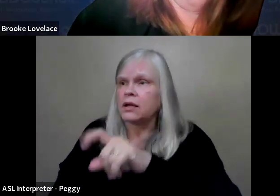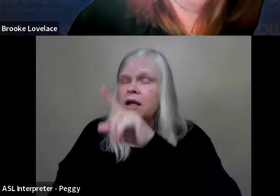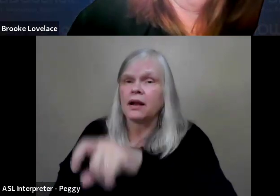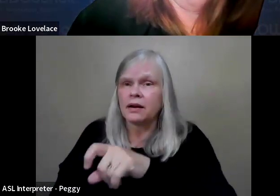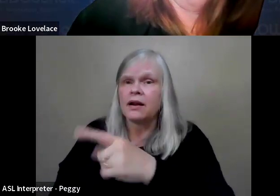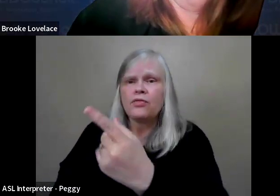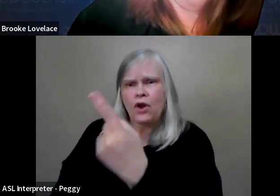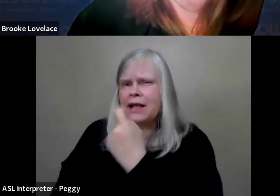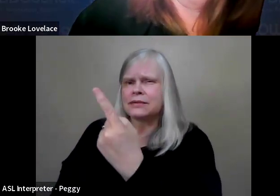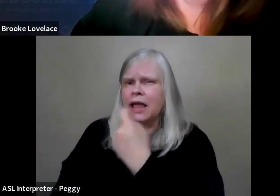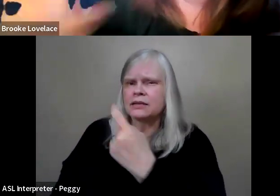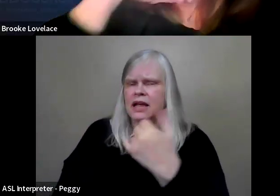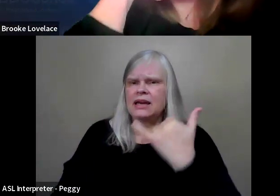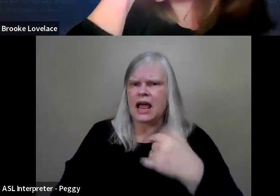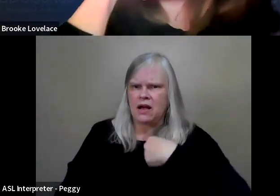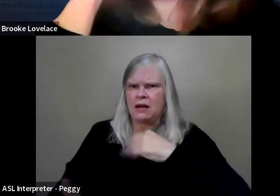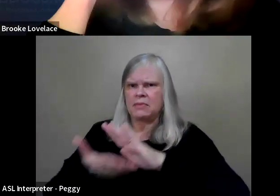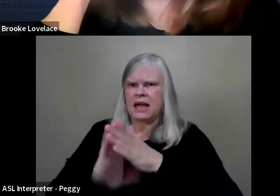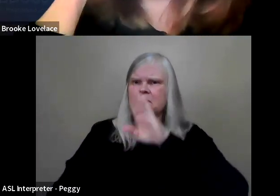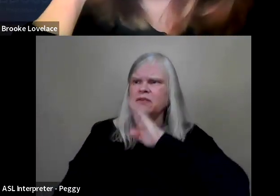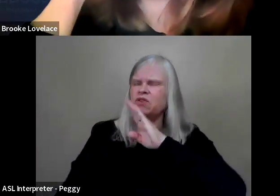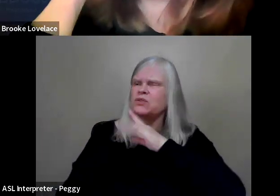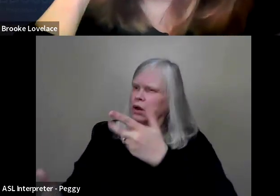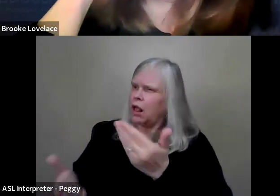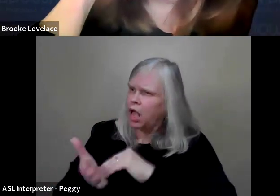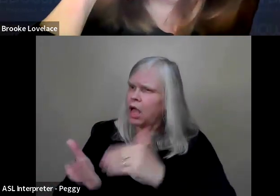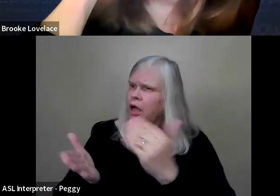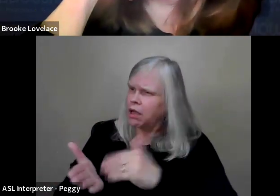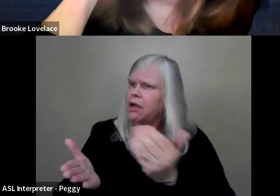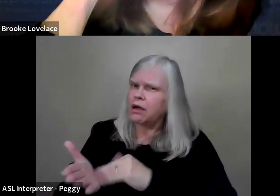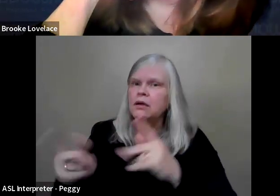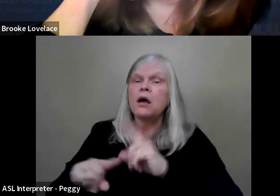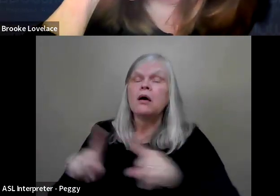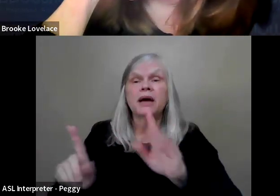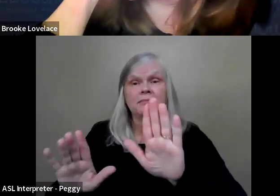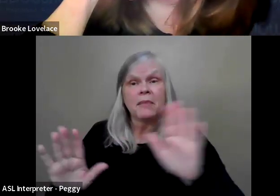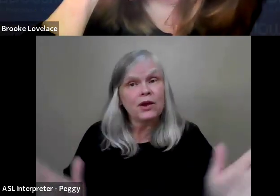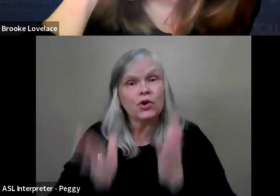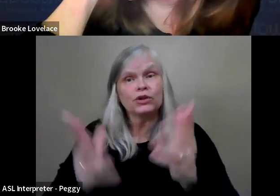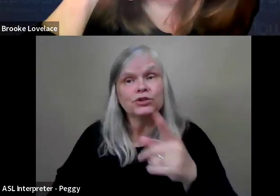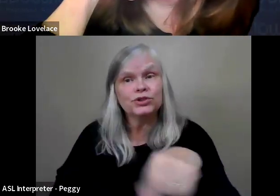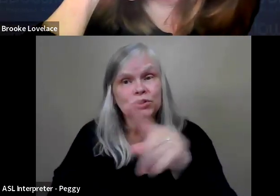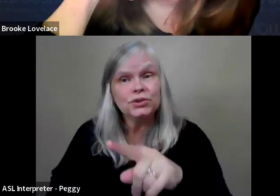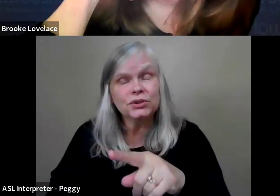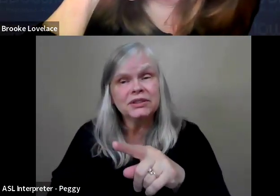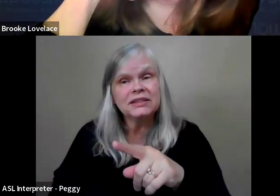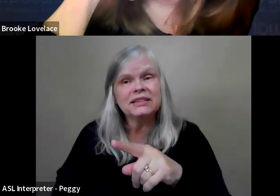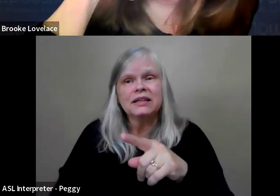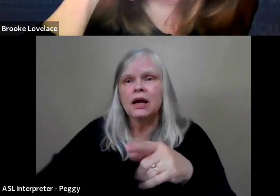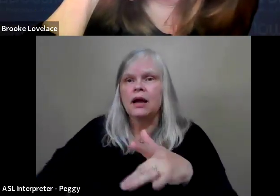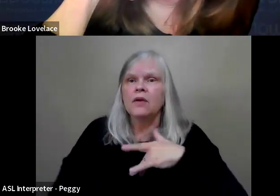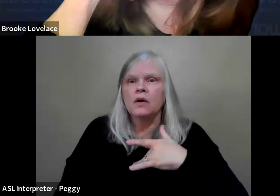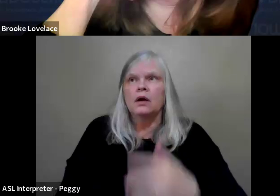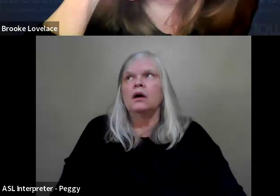getting frustrated. And that happens. But my encouragement to you would be to, even if you might